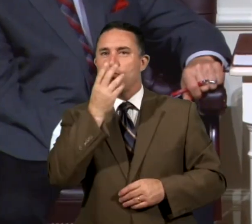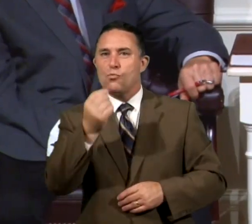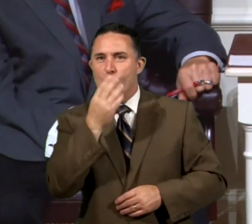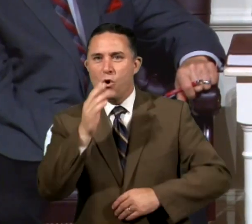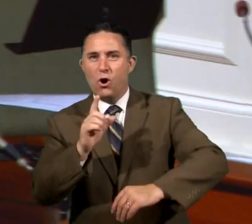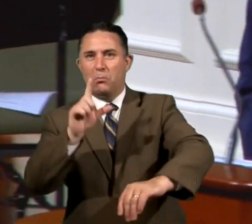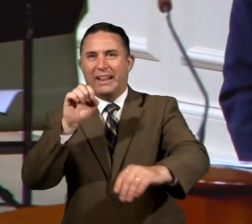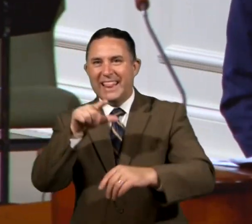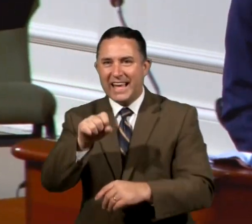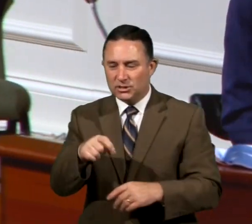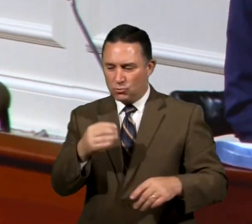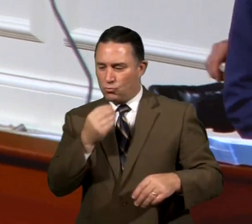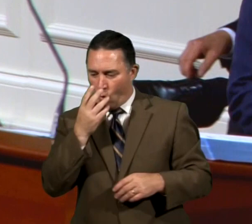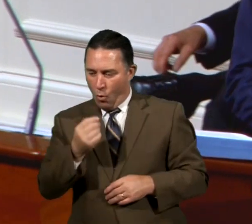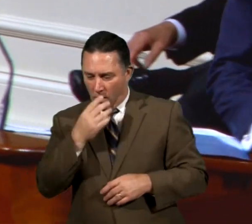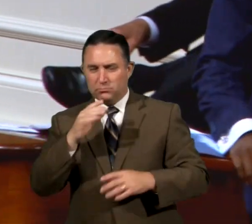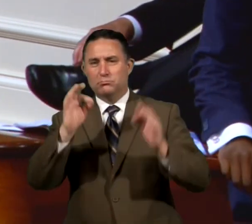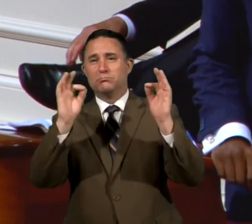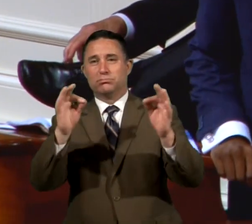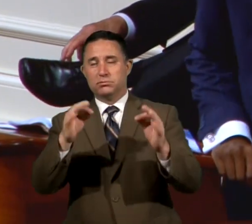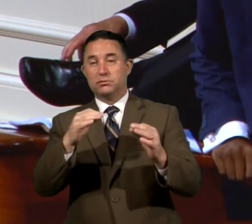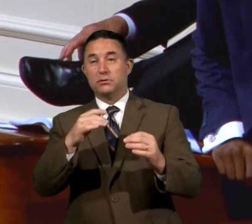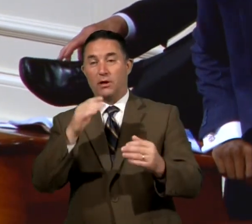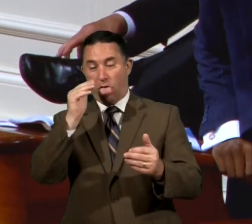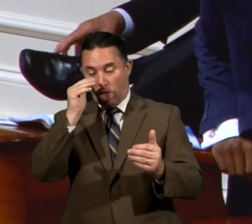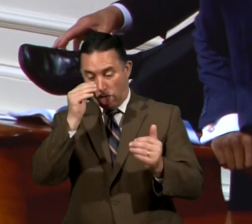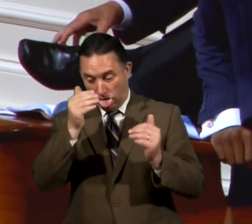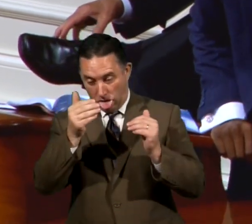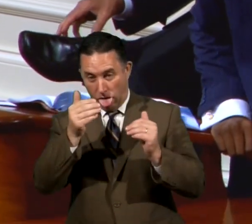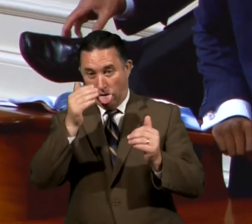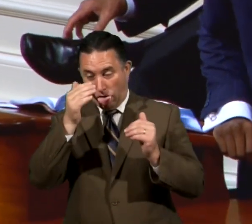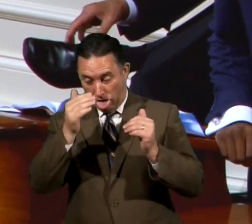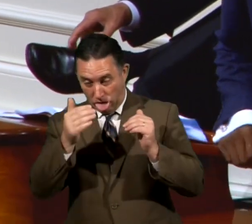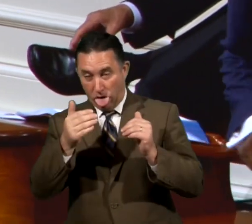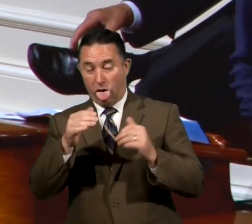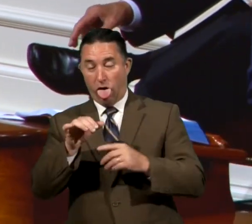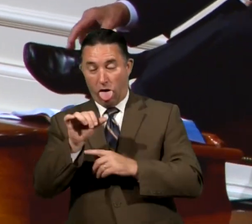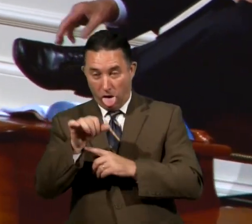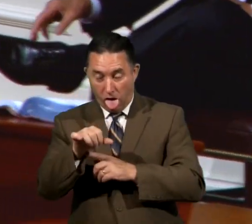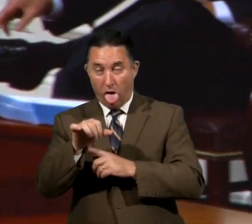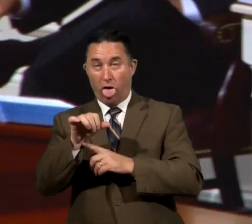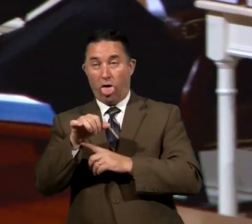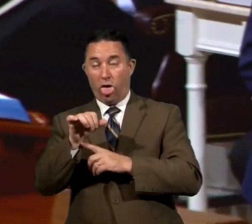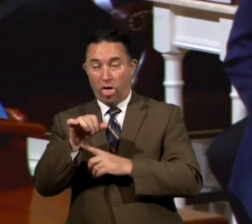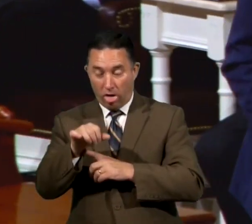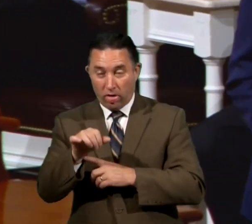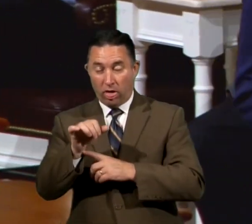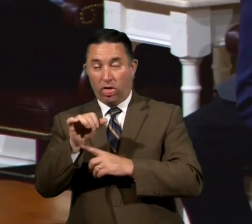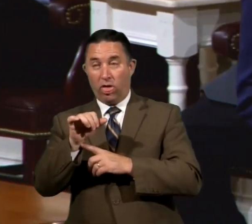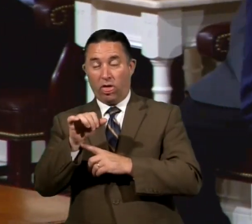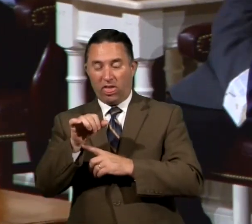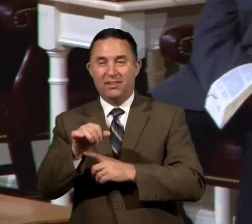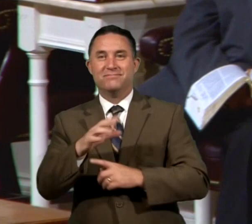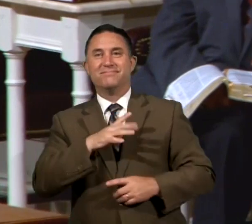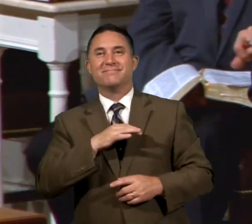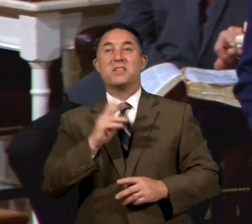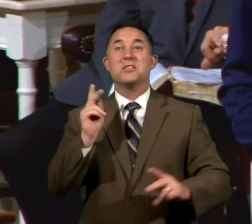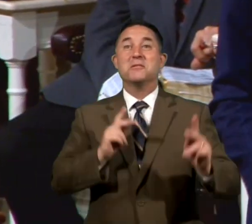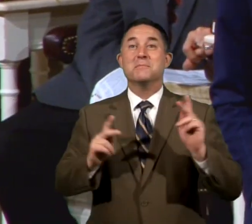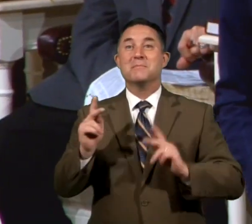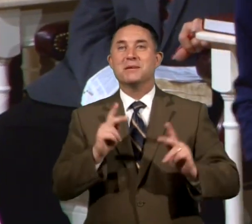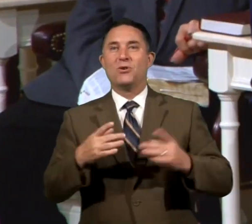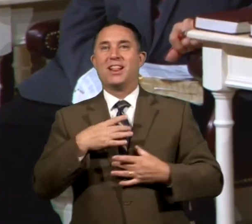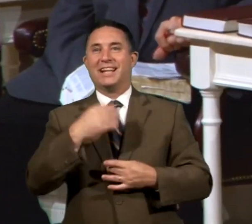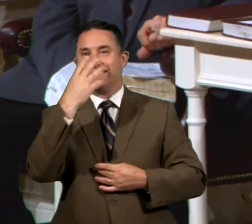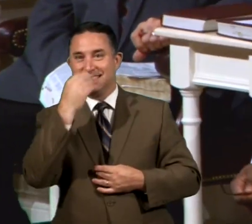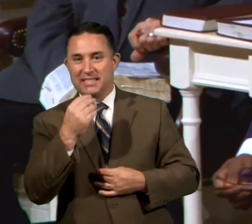And by the time those legs get warm, them eyes start shutting down, and their heads start bobbing. And here's the best one. The people that like